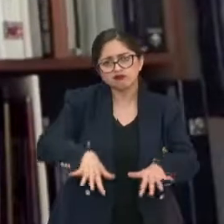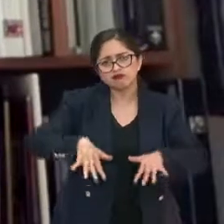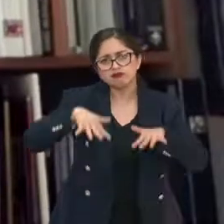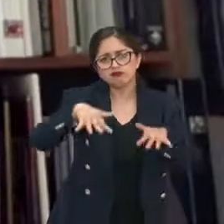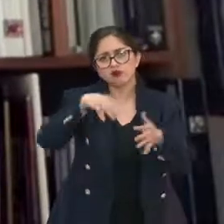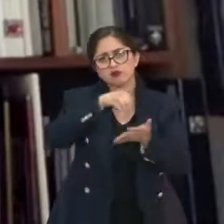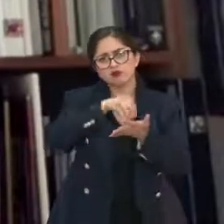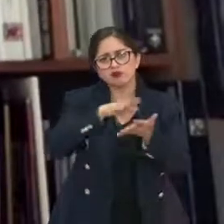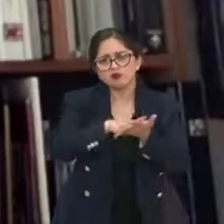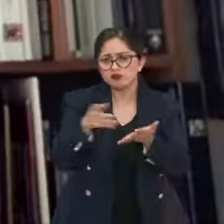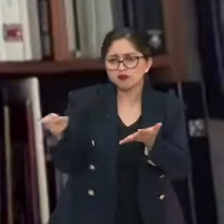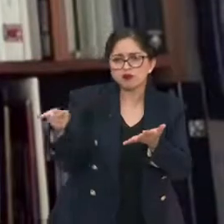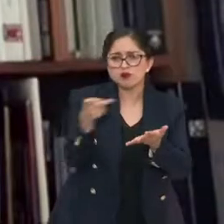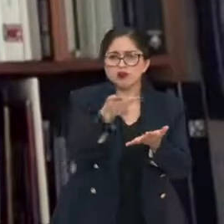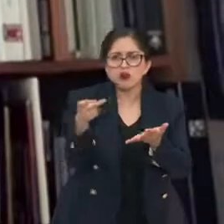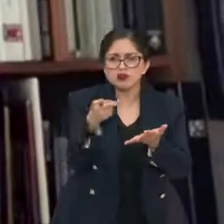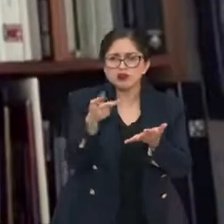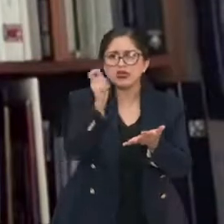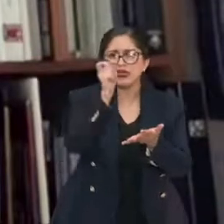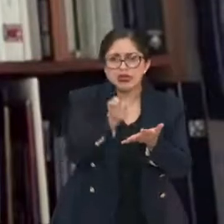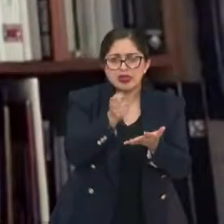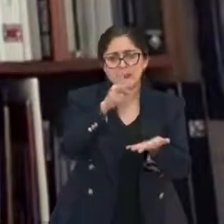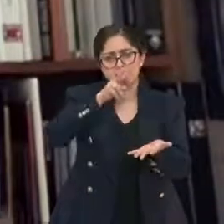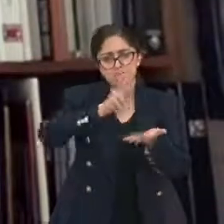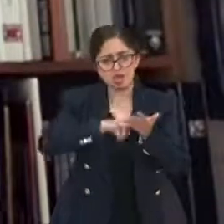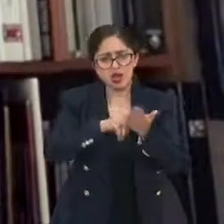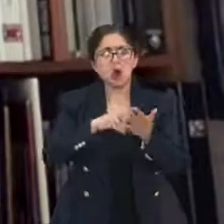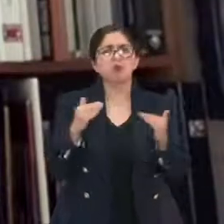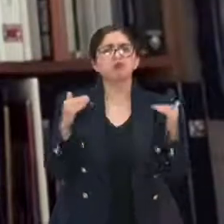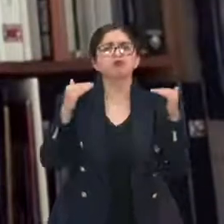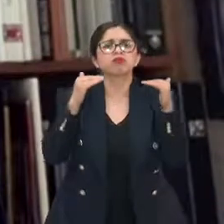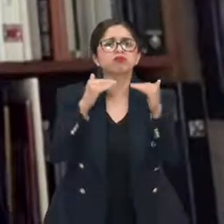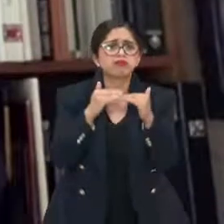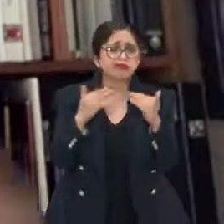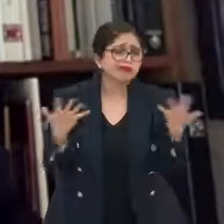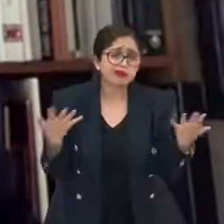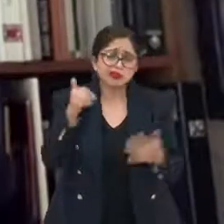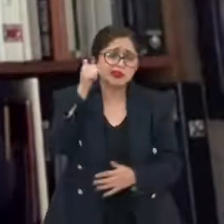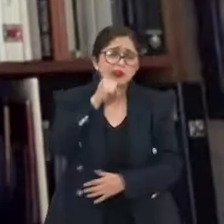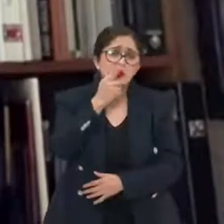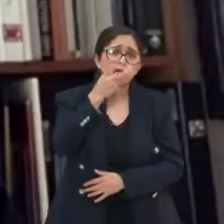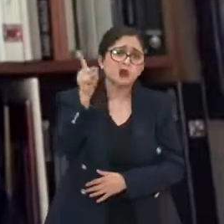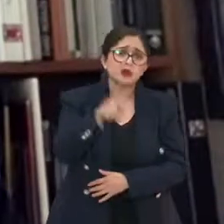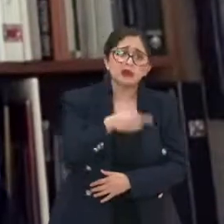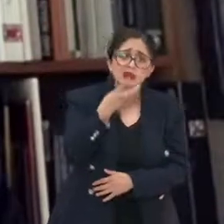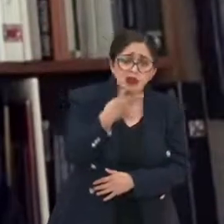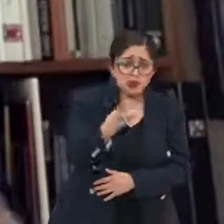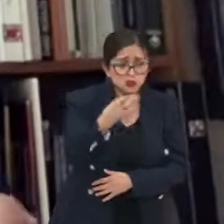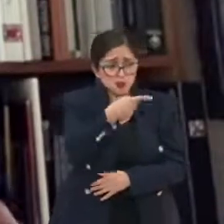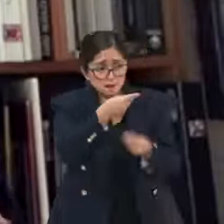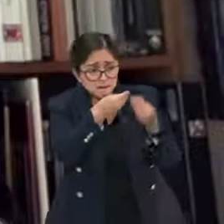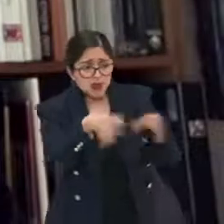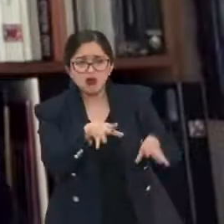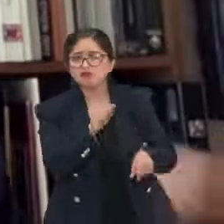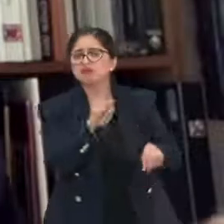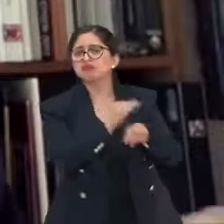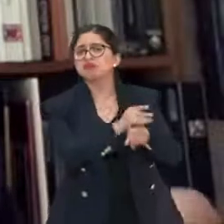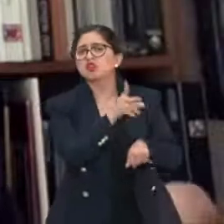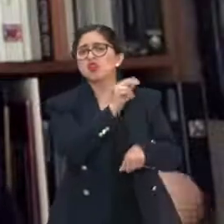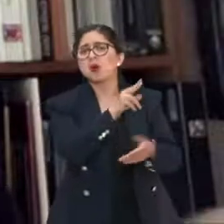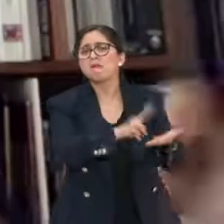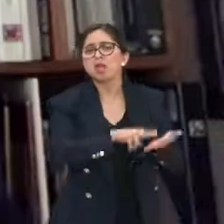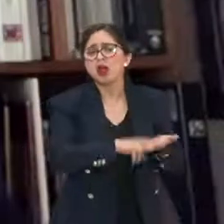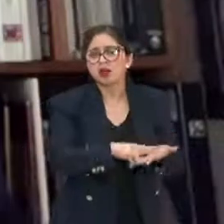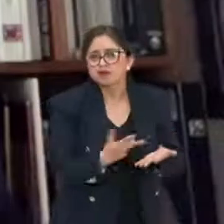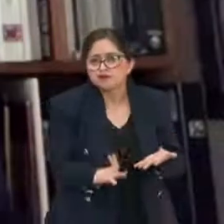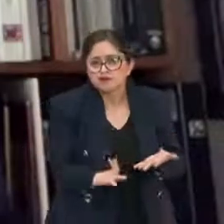discuss about the mandatory situation of these parties.